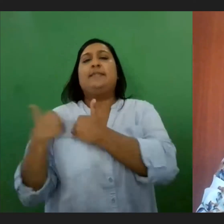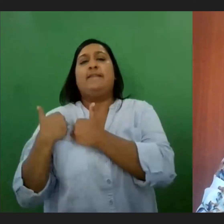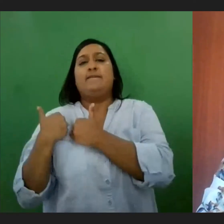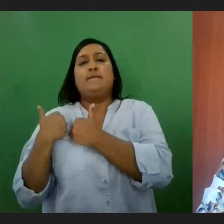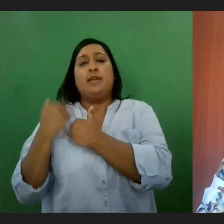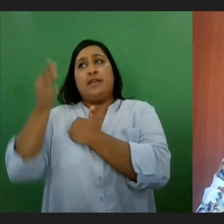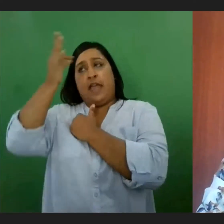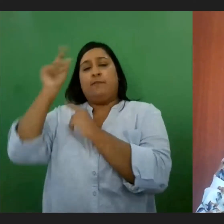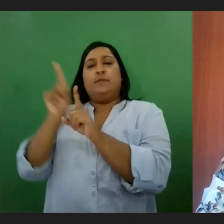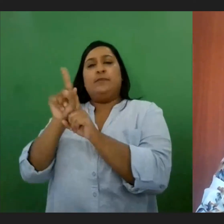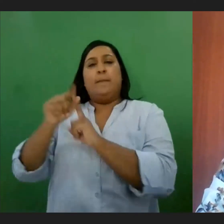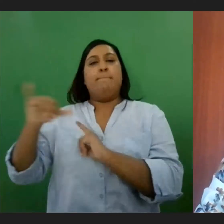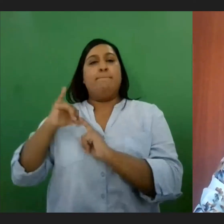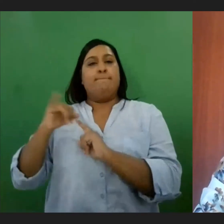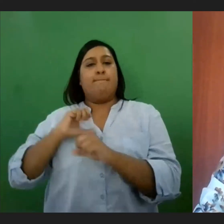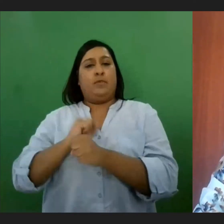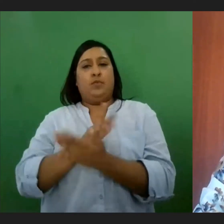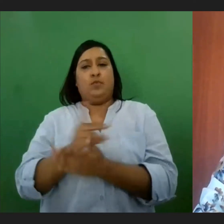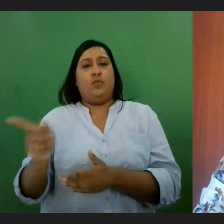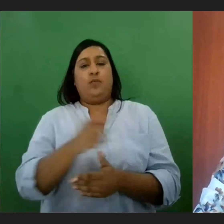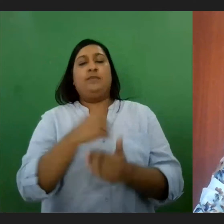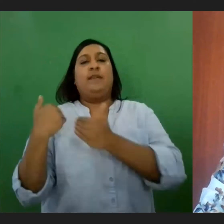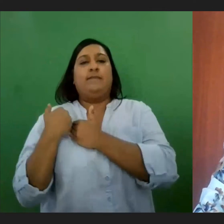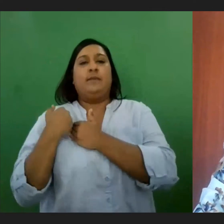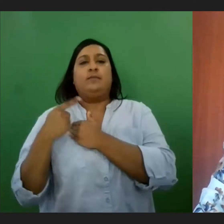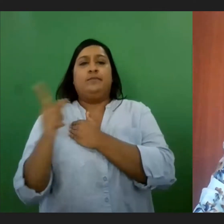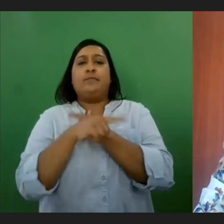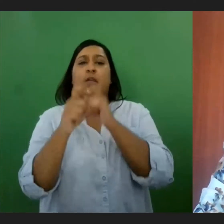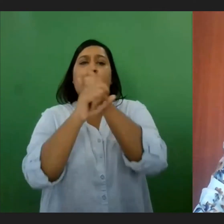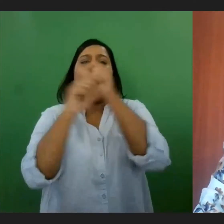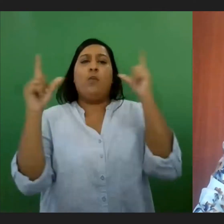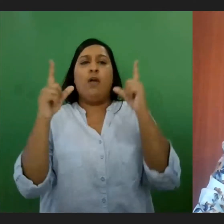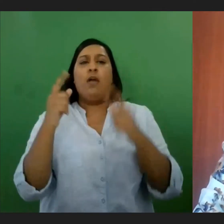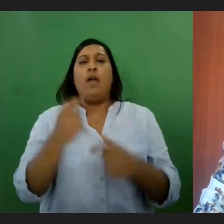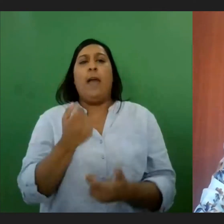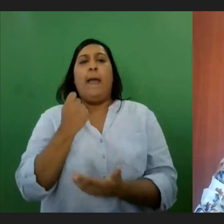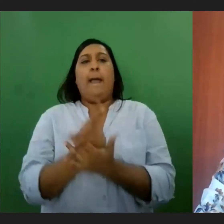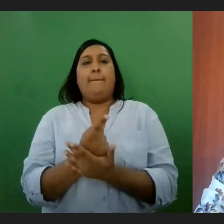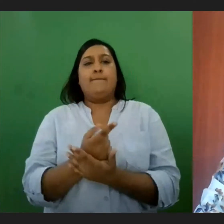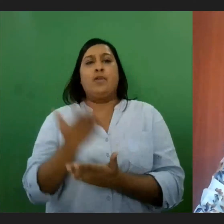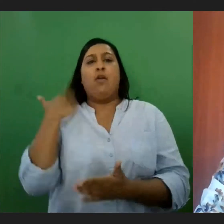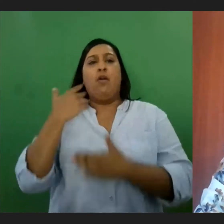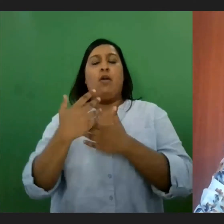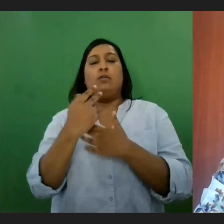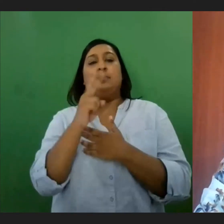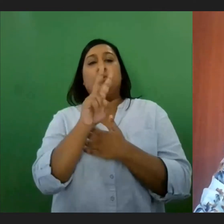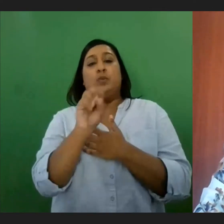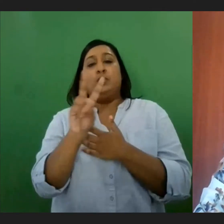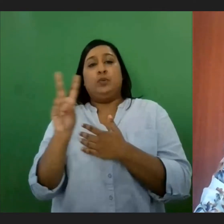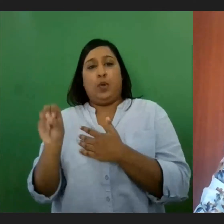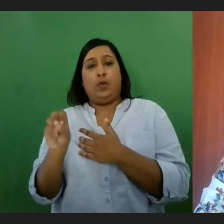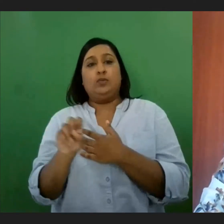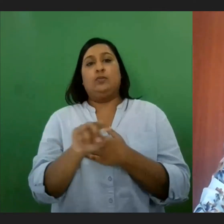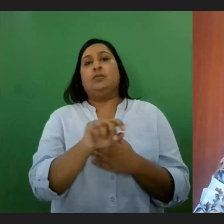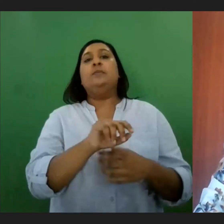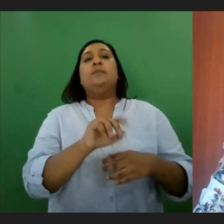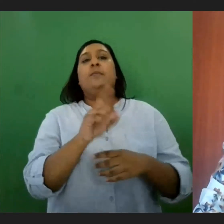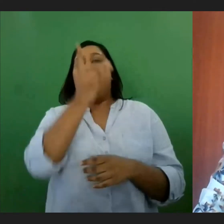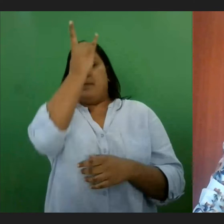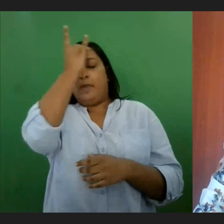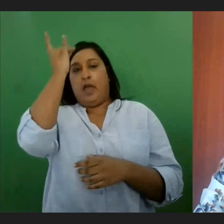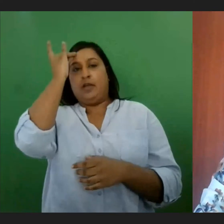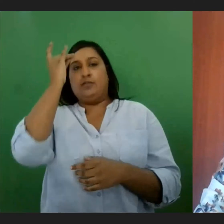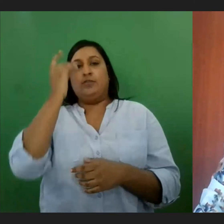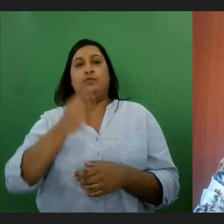aware, on 26 March 2020, the President declared a national state of disaster and summarily